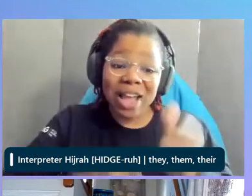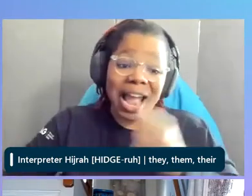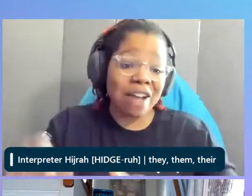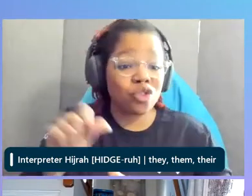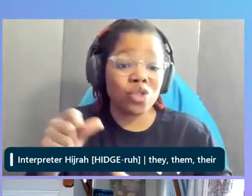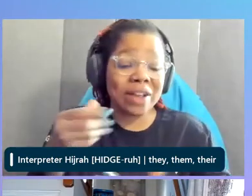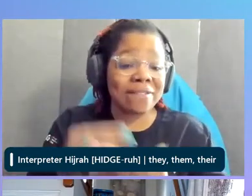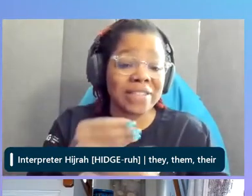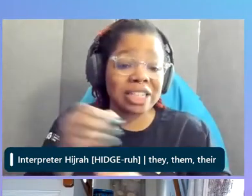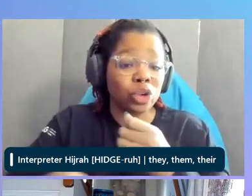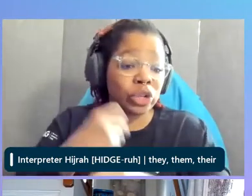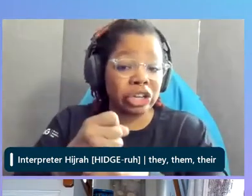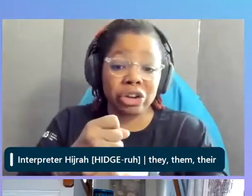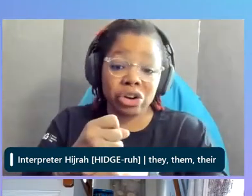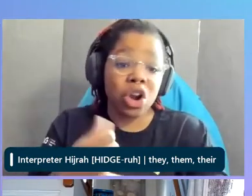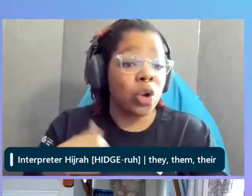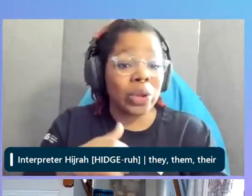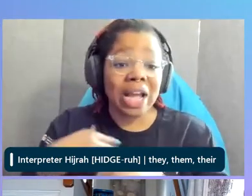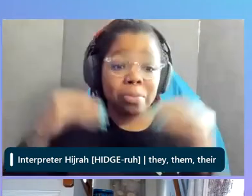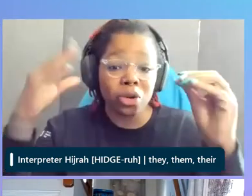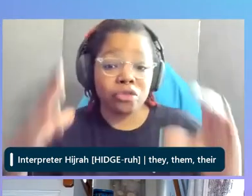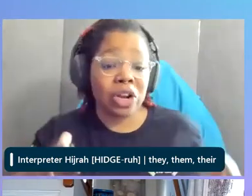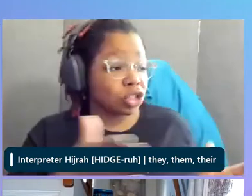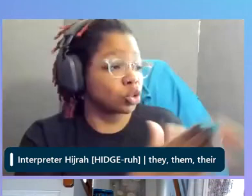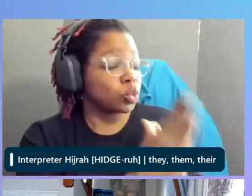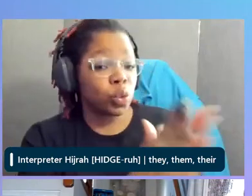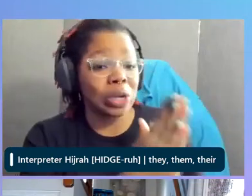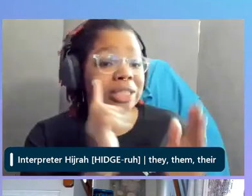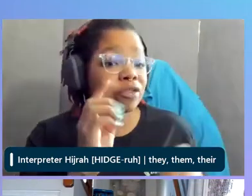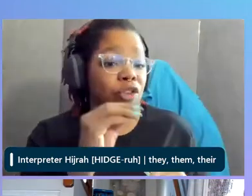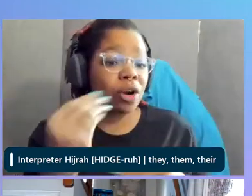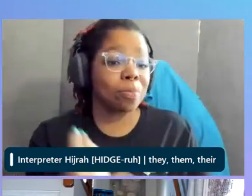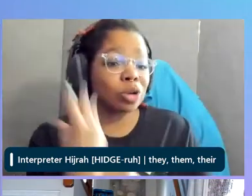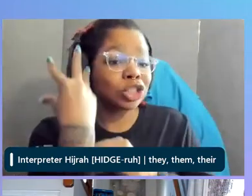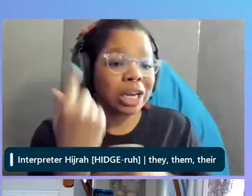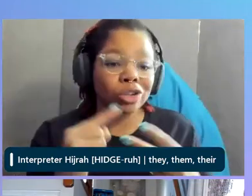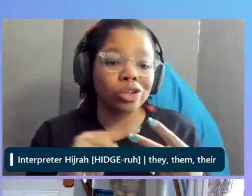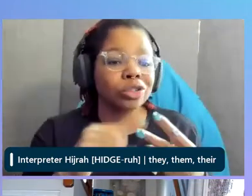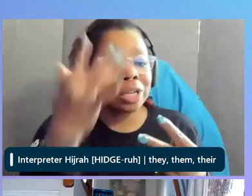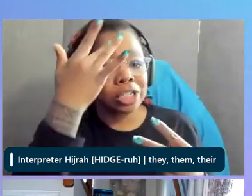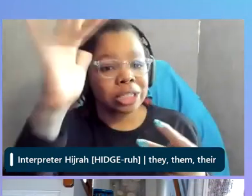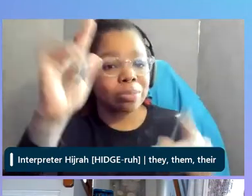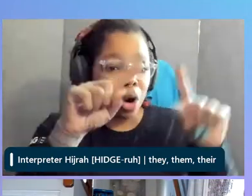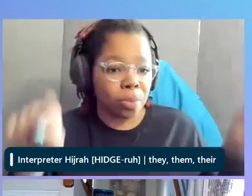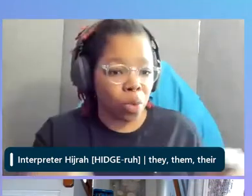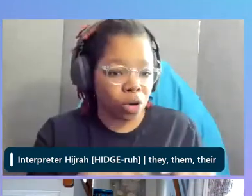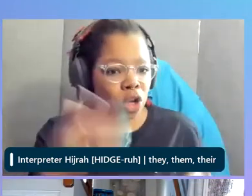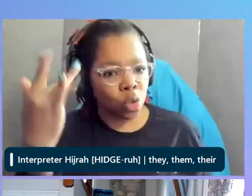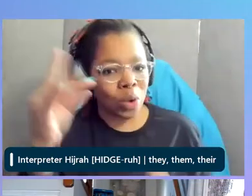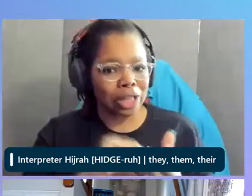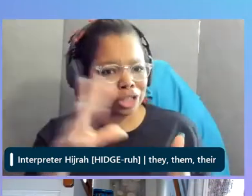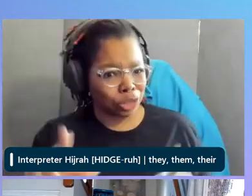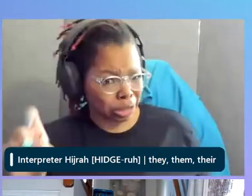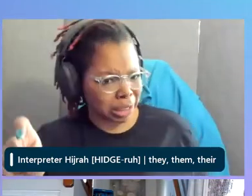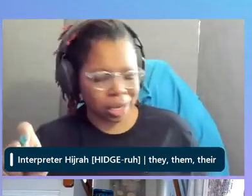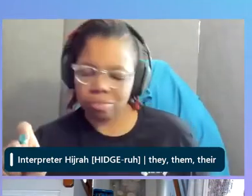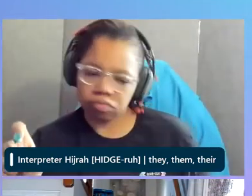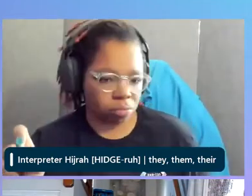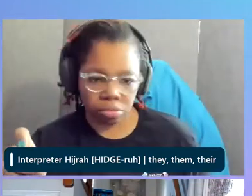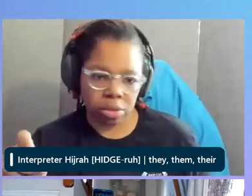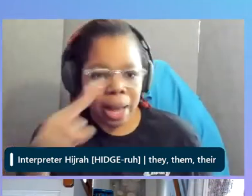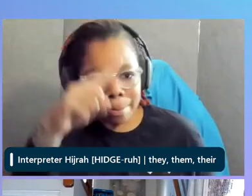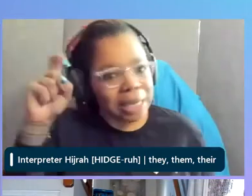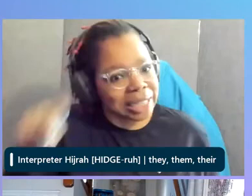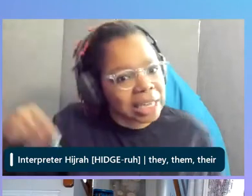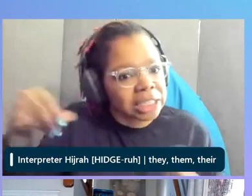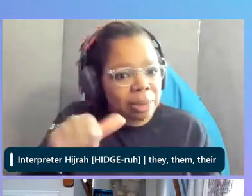clockwork, we would have professors coming in and making requests for projectors and smart boards because the students needed those things. No, because they had to spend